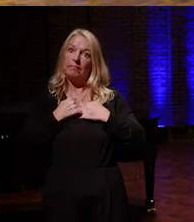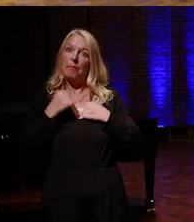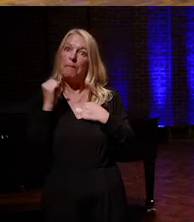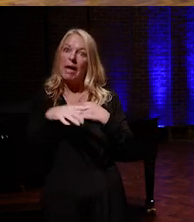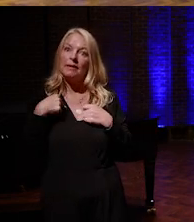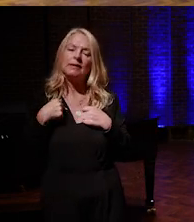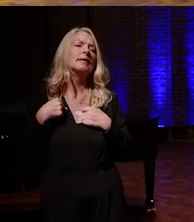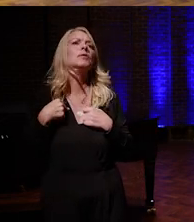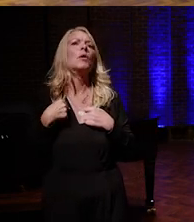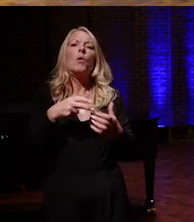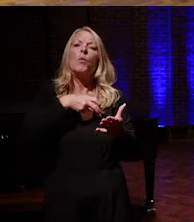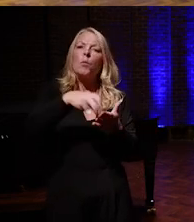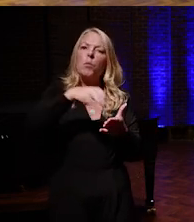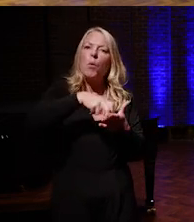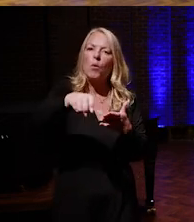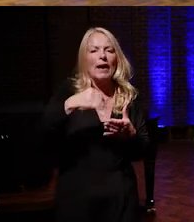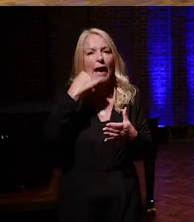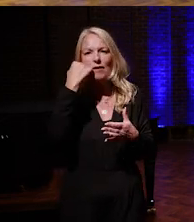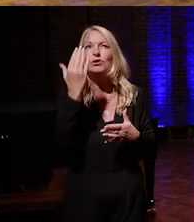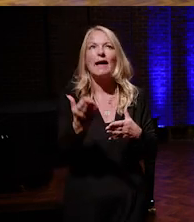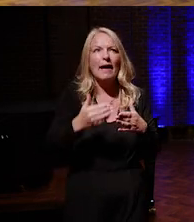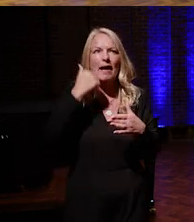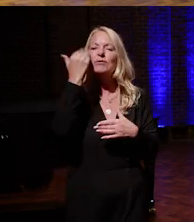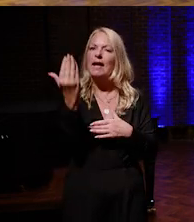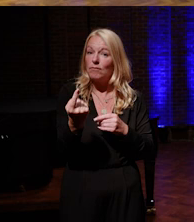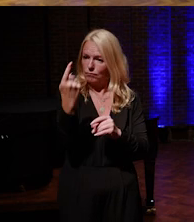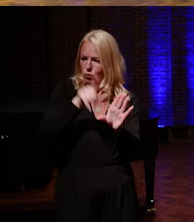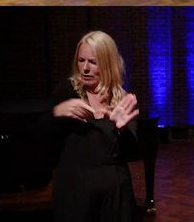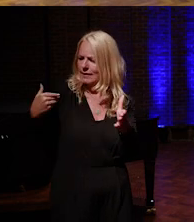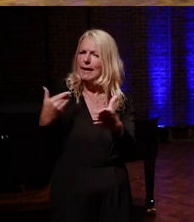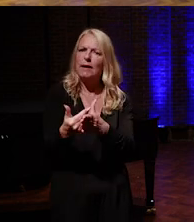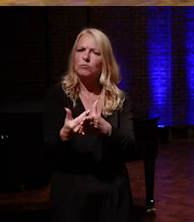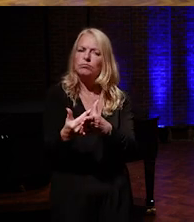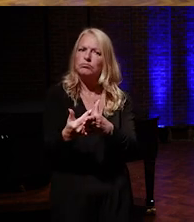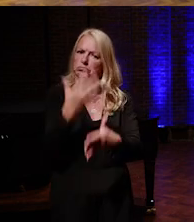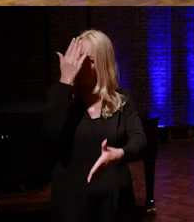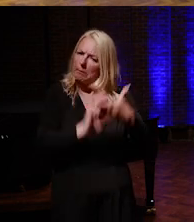And I walked my local routes almost daily for the best part of the year, and it was a really interesting experience.